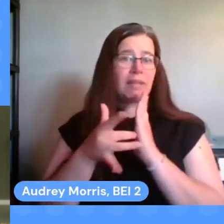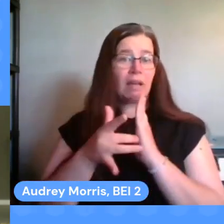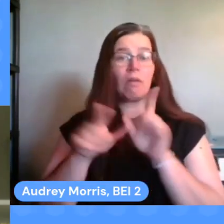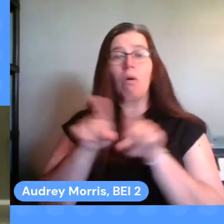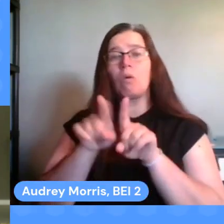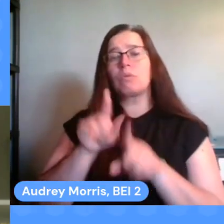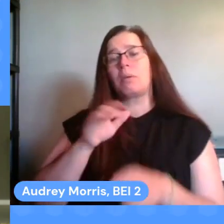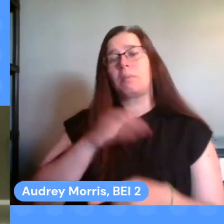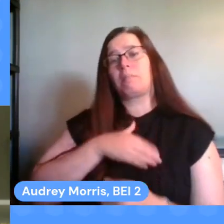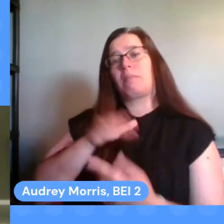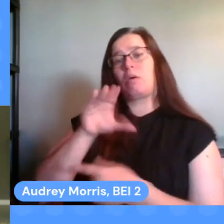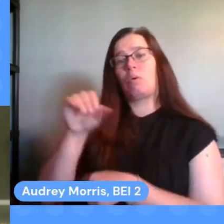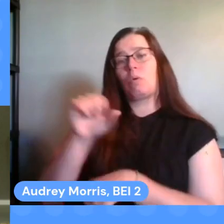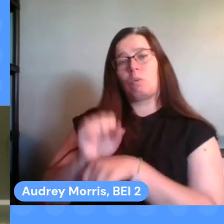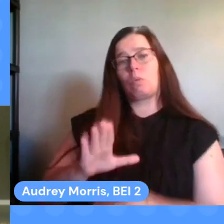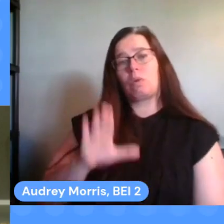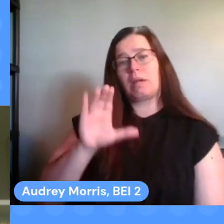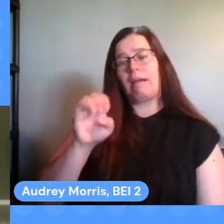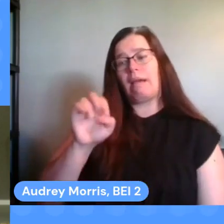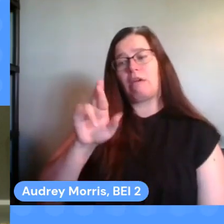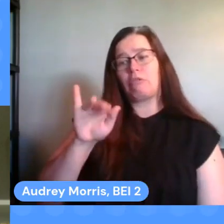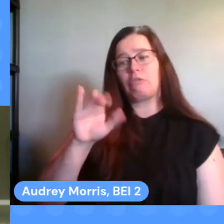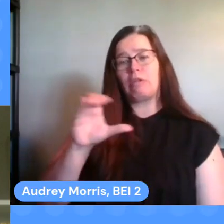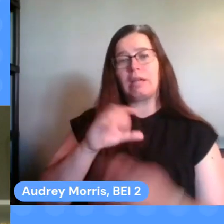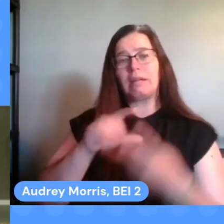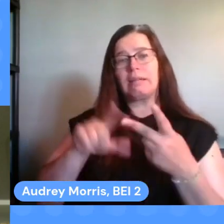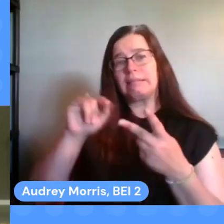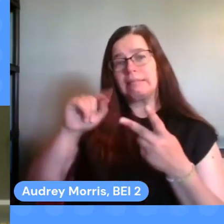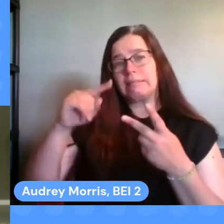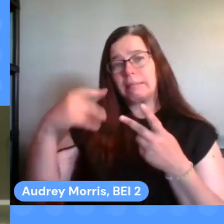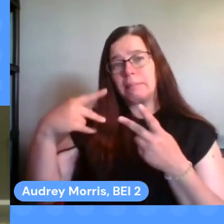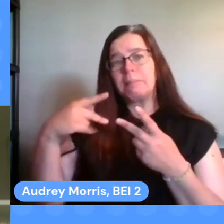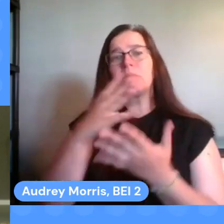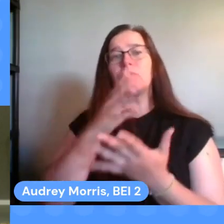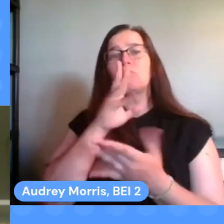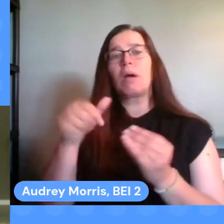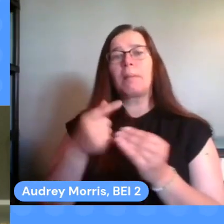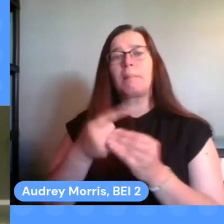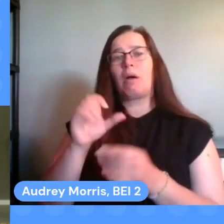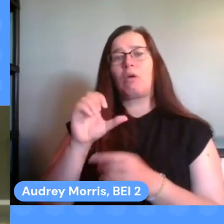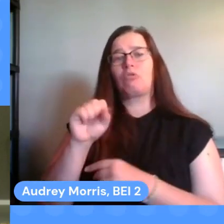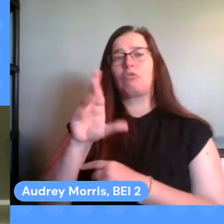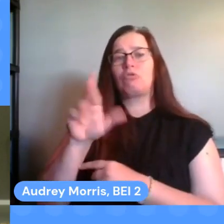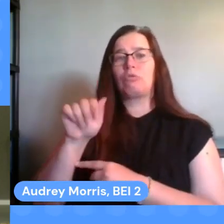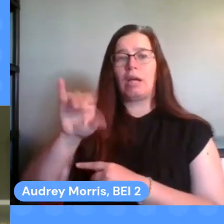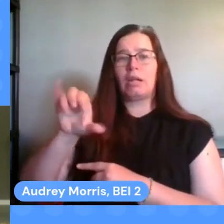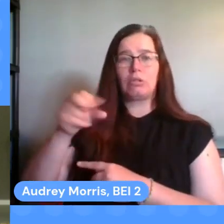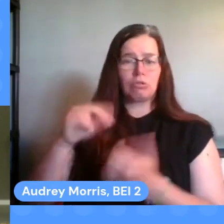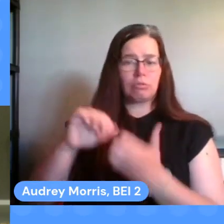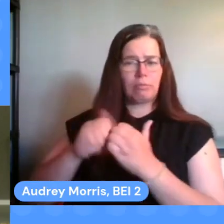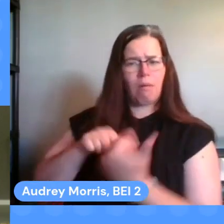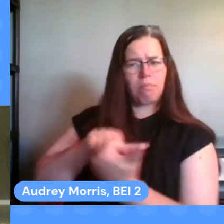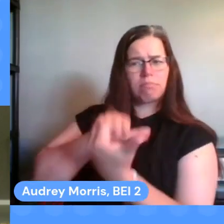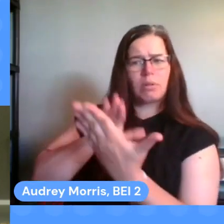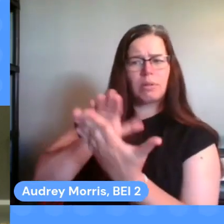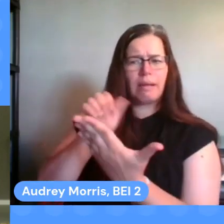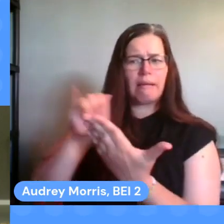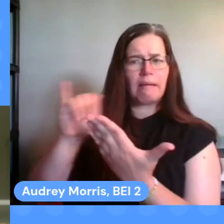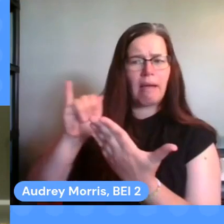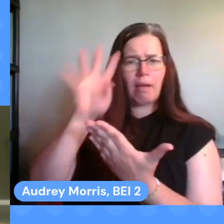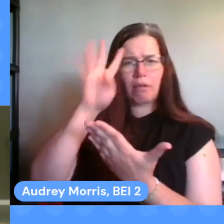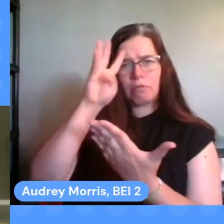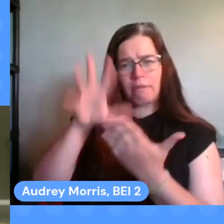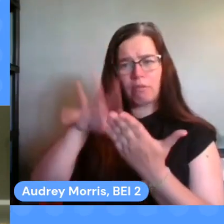Eric Rosenbaum, Andy Forrest, and Tiff Gagnon, talking about Scratch's approach to AI and creative learning later in the